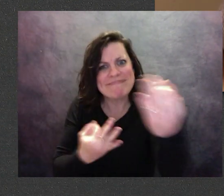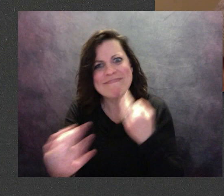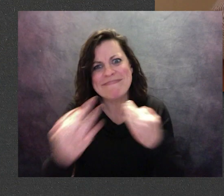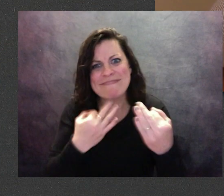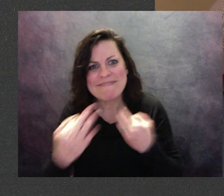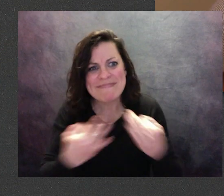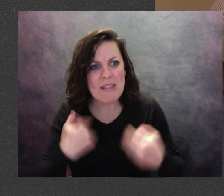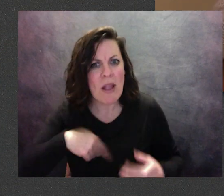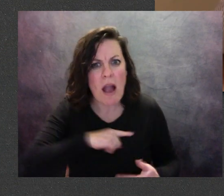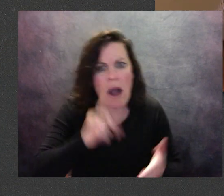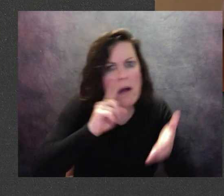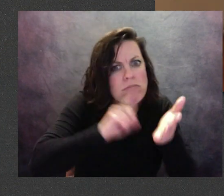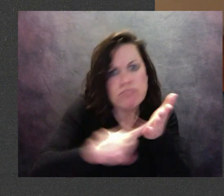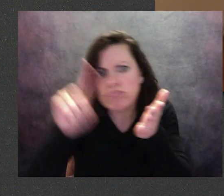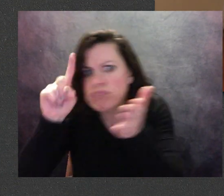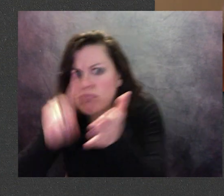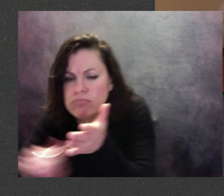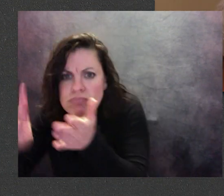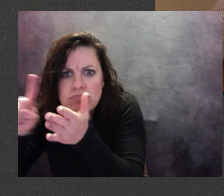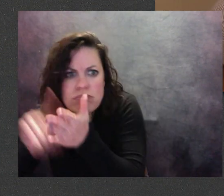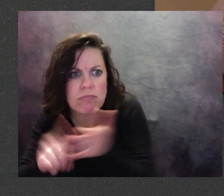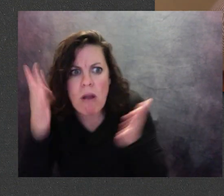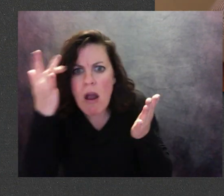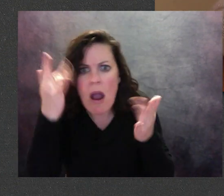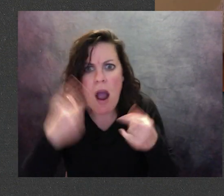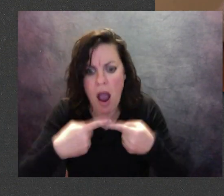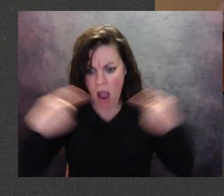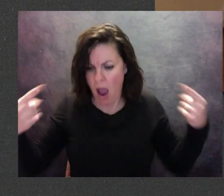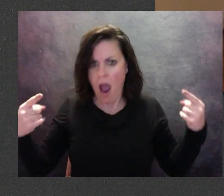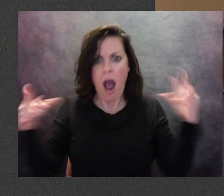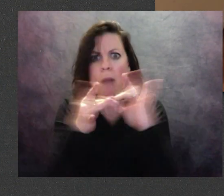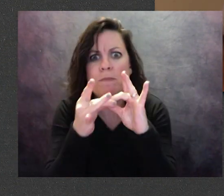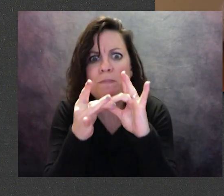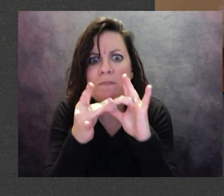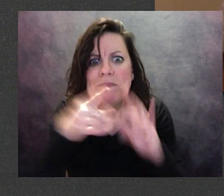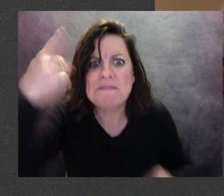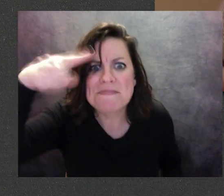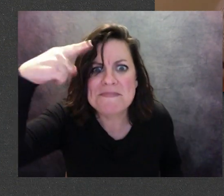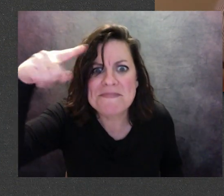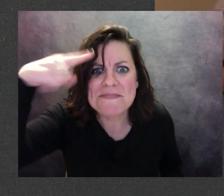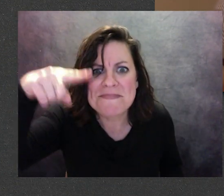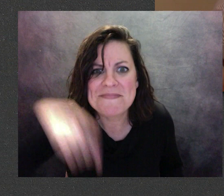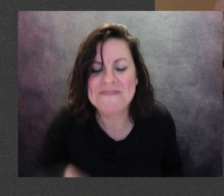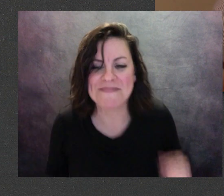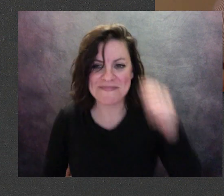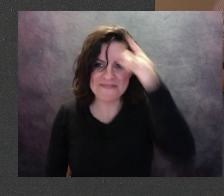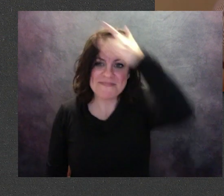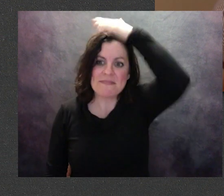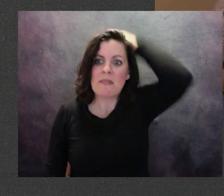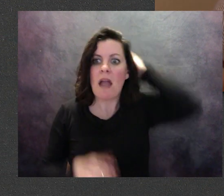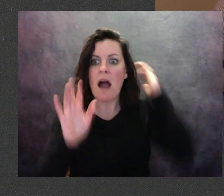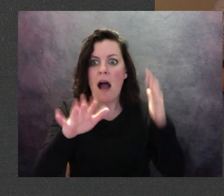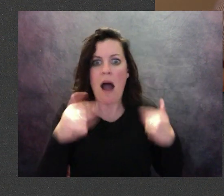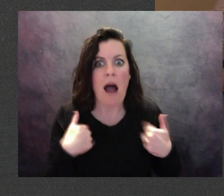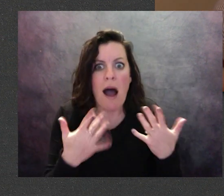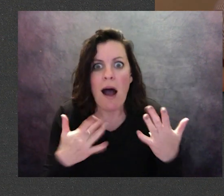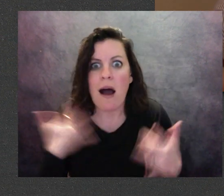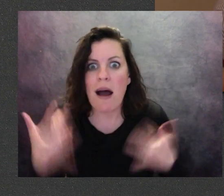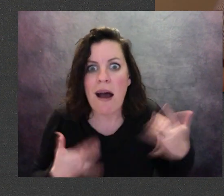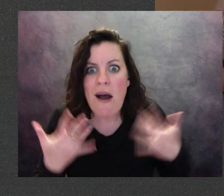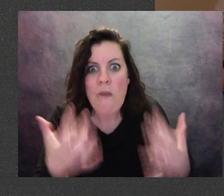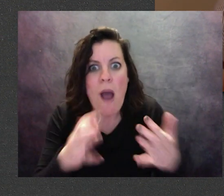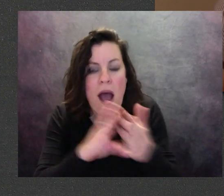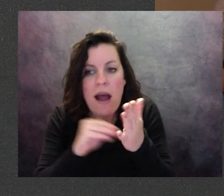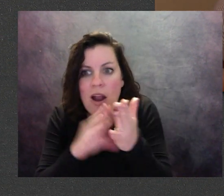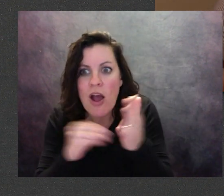facts. We will find out more about why opposites attract. This is fun. I want to find out more